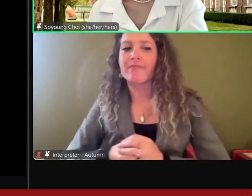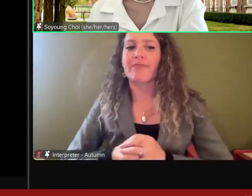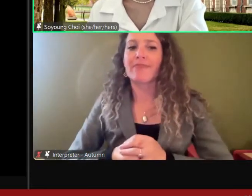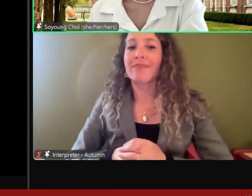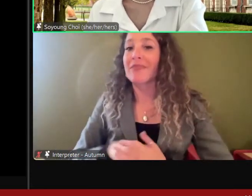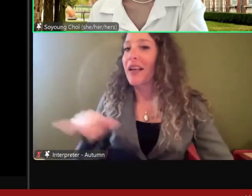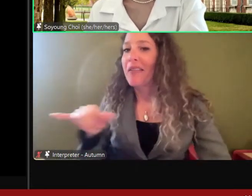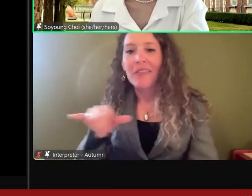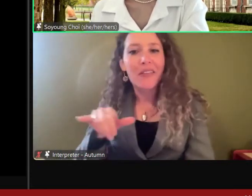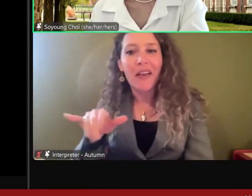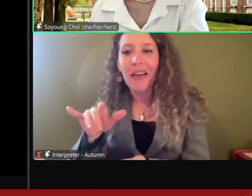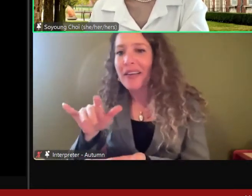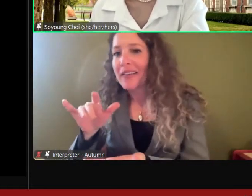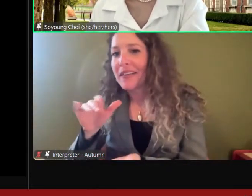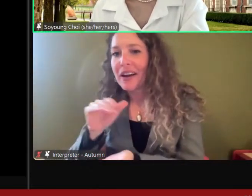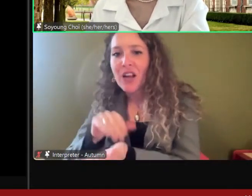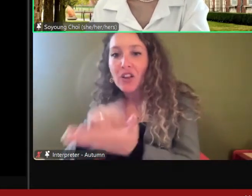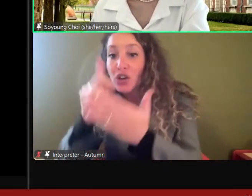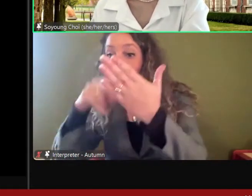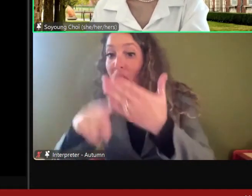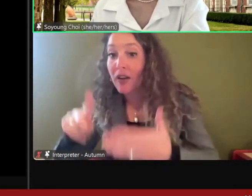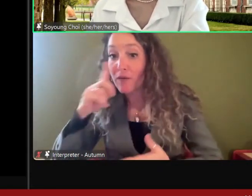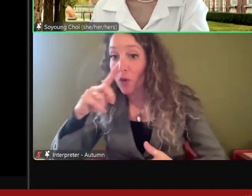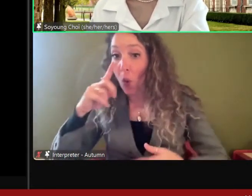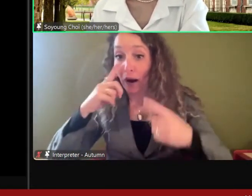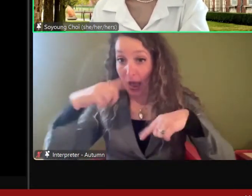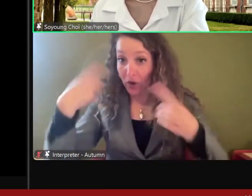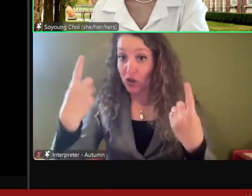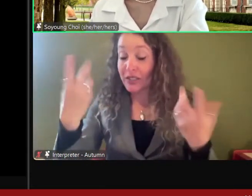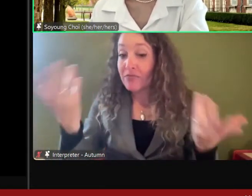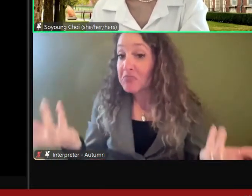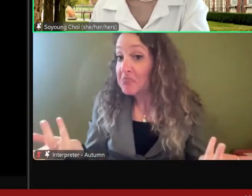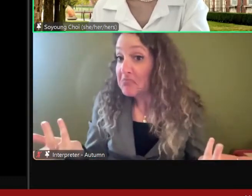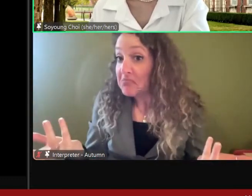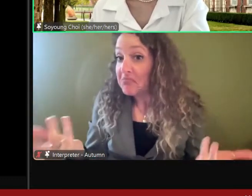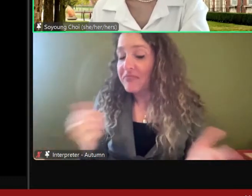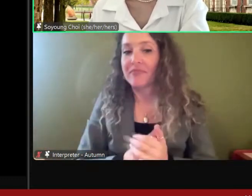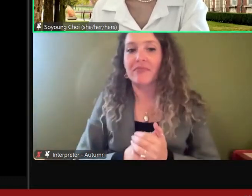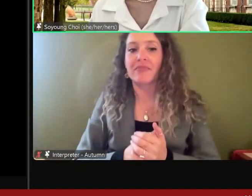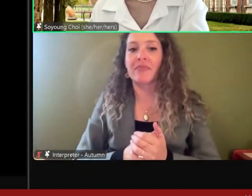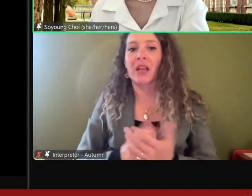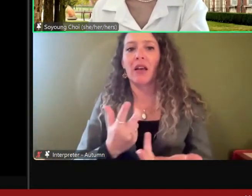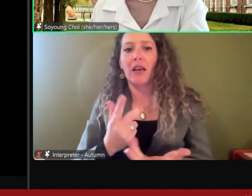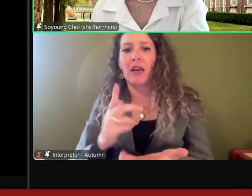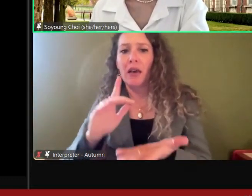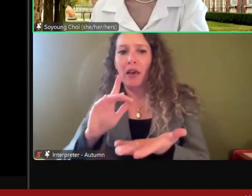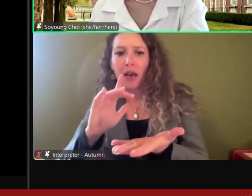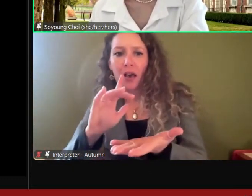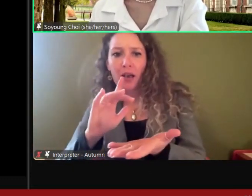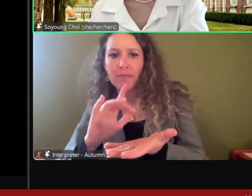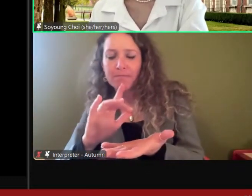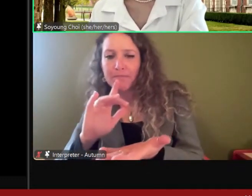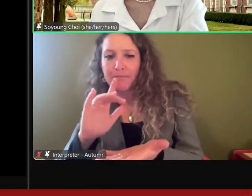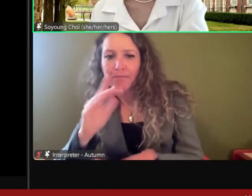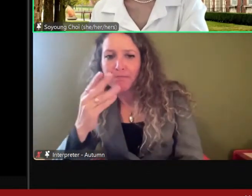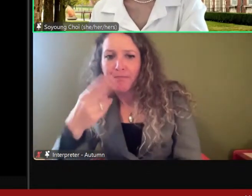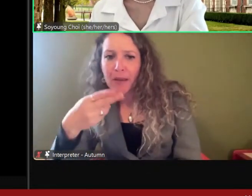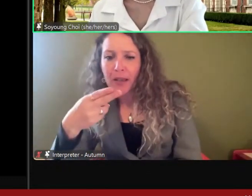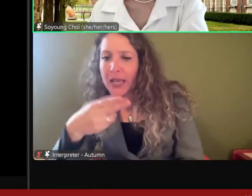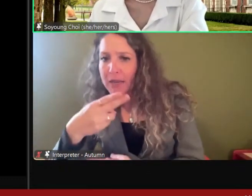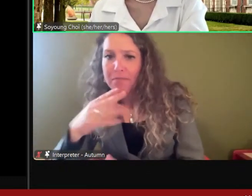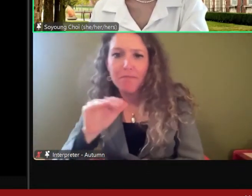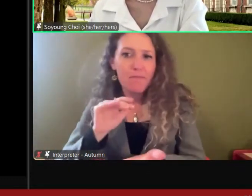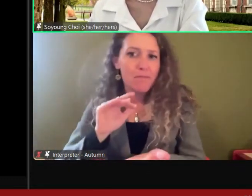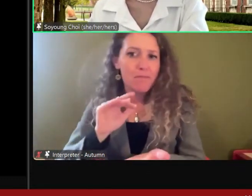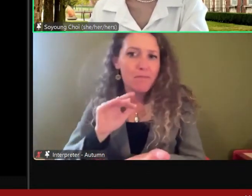for allergies or medication history prescriptions, staff should be trained to ask